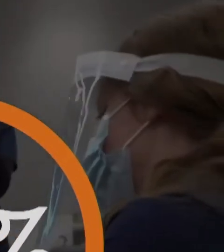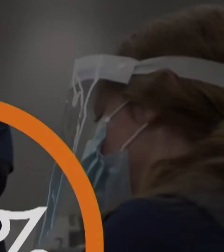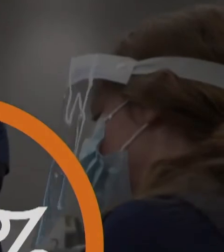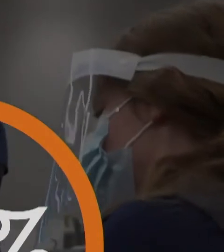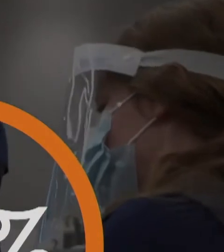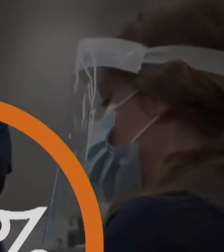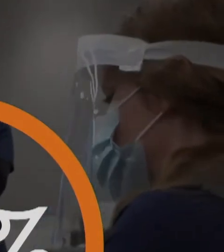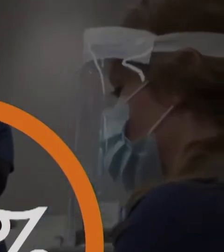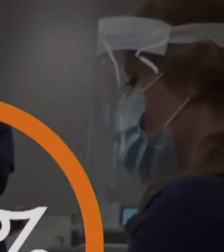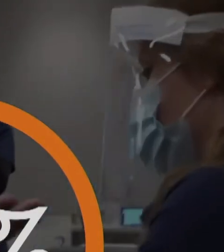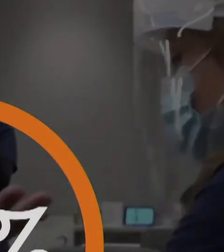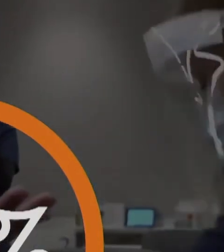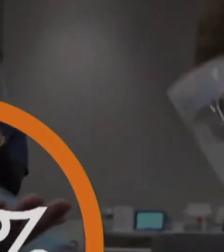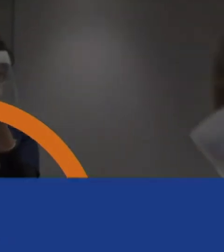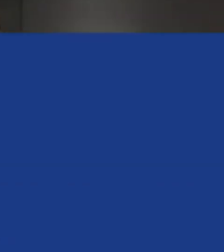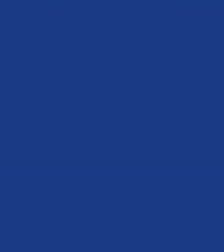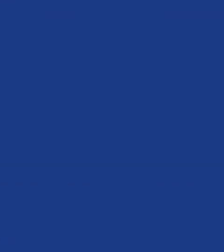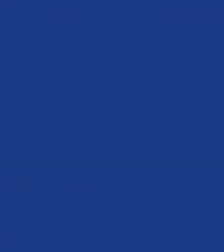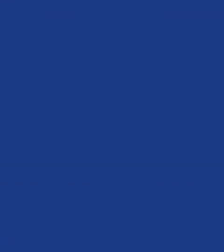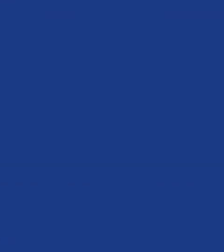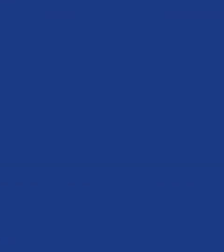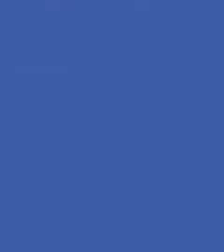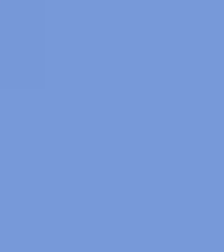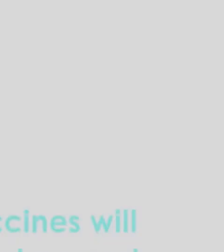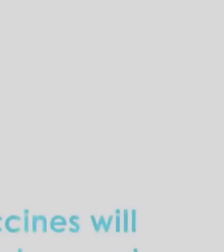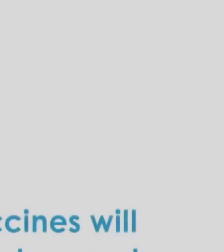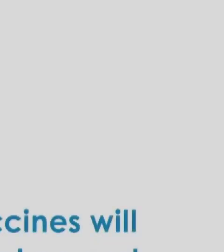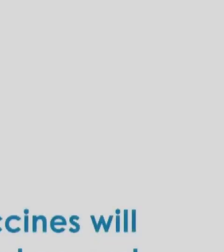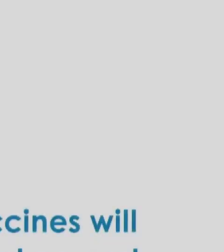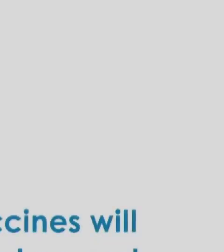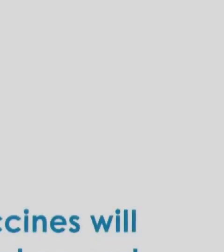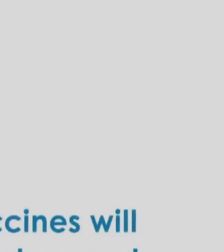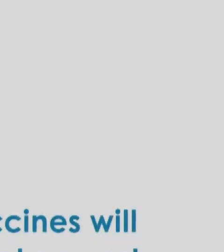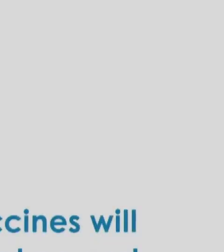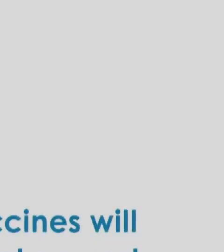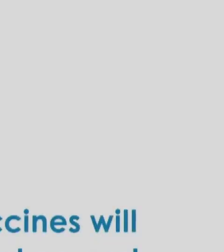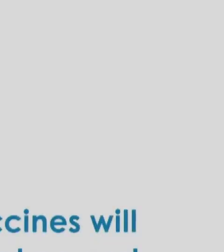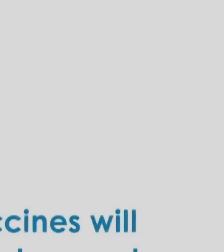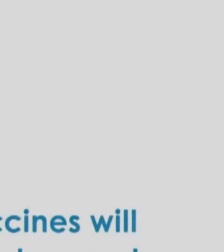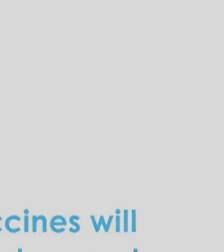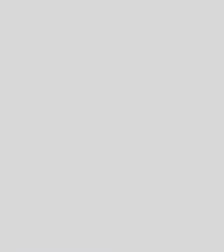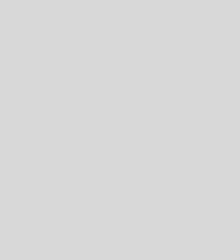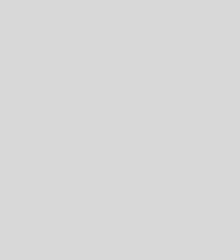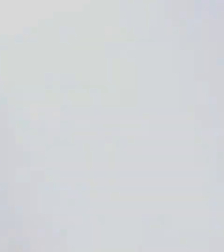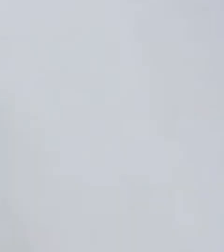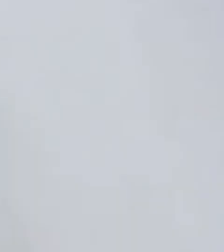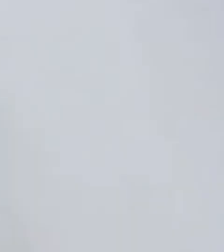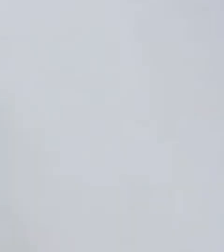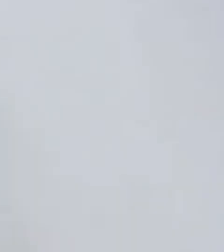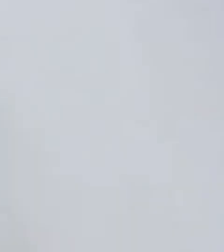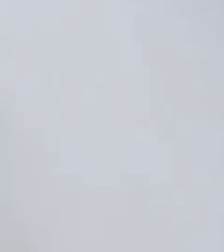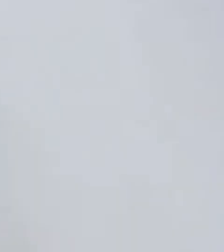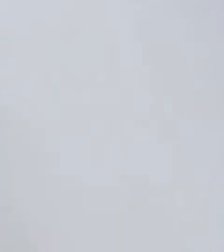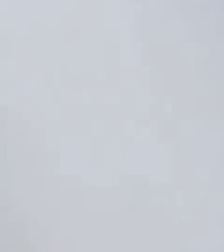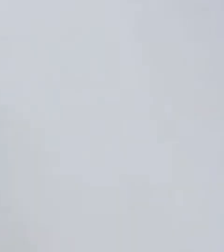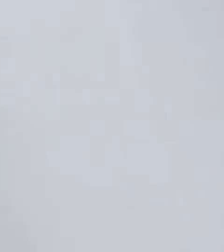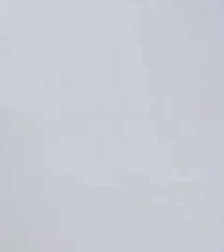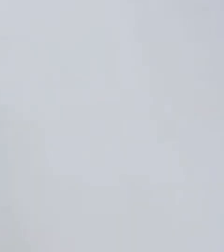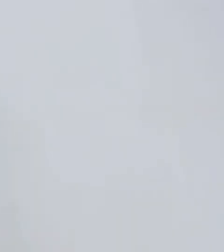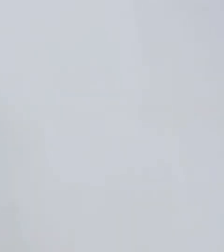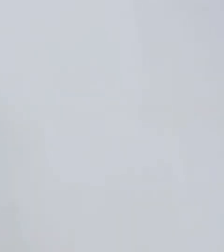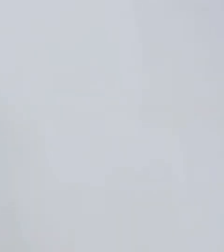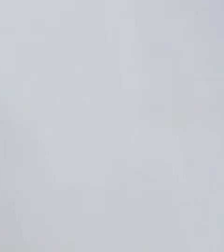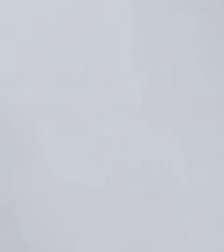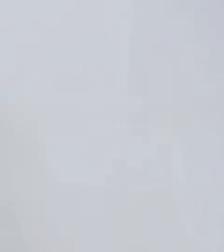against COVID-19. They will be available at no cost. The COVID-19 vaccine can help protect you and your